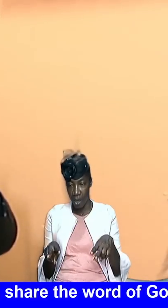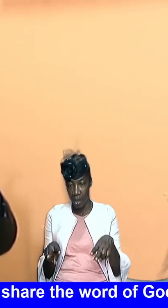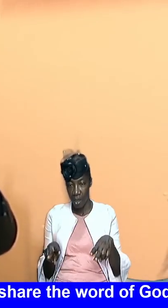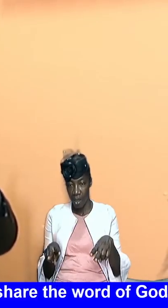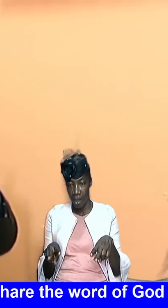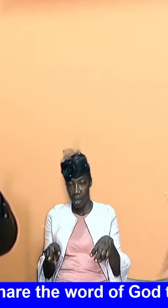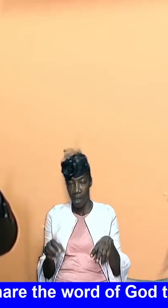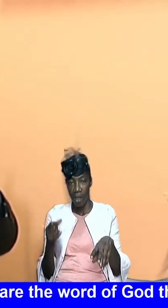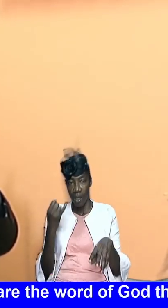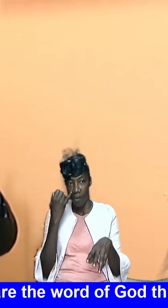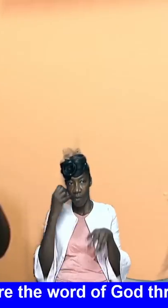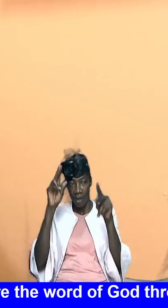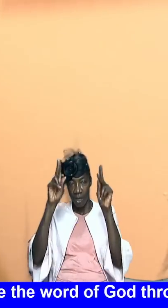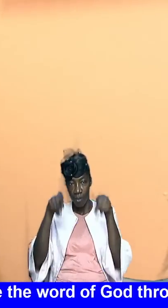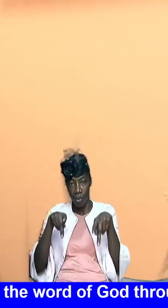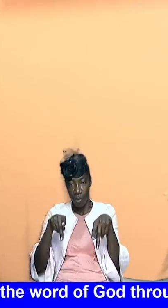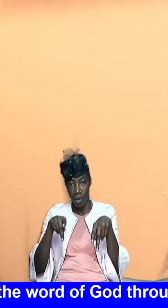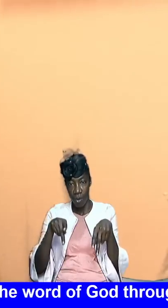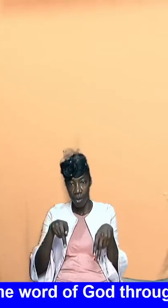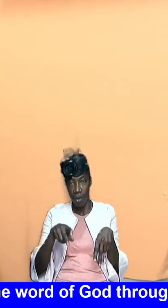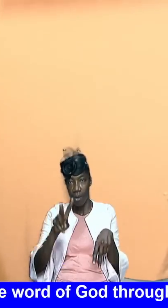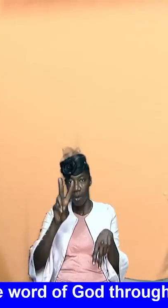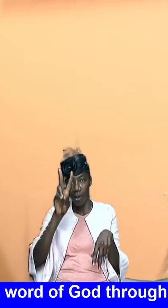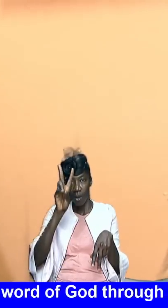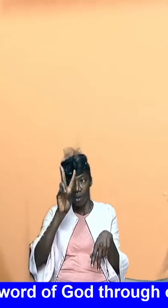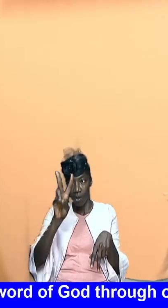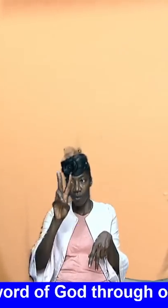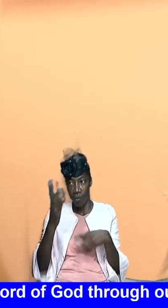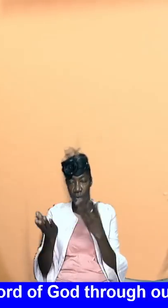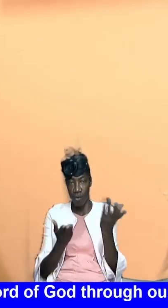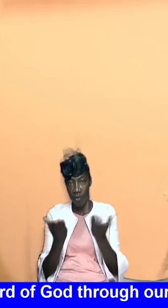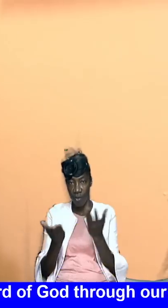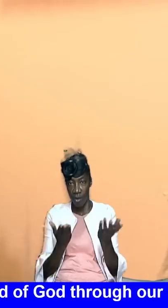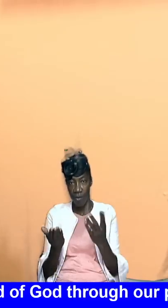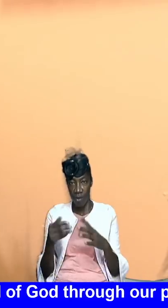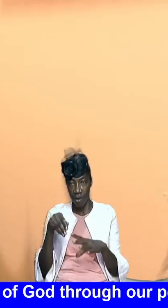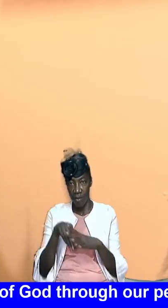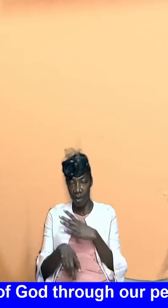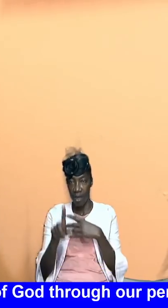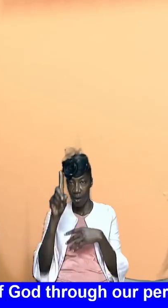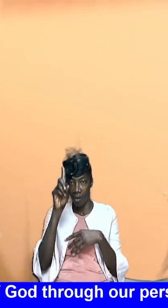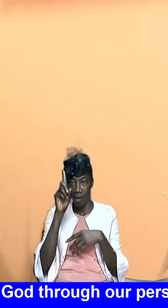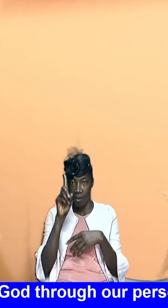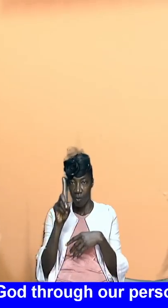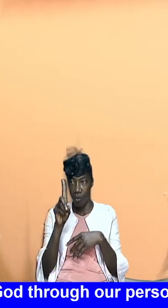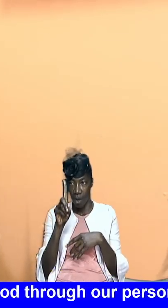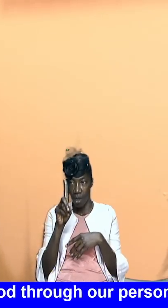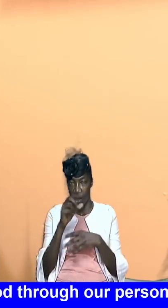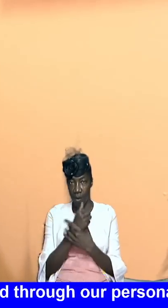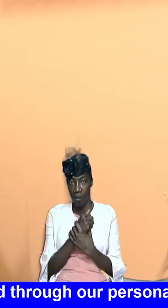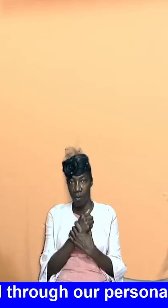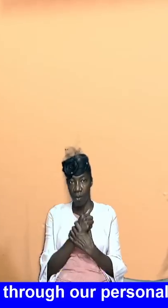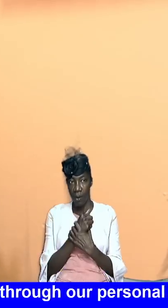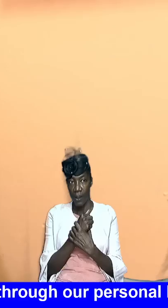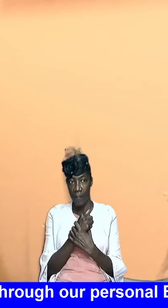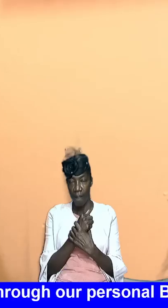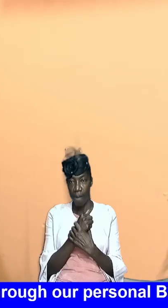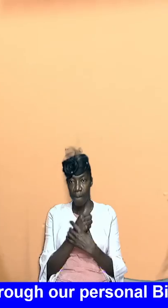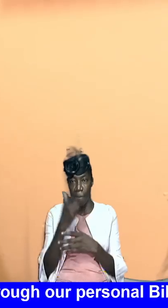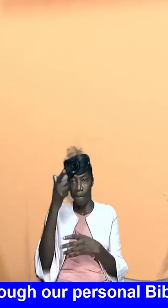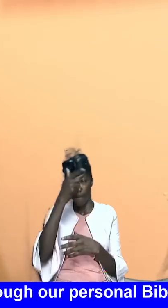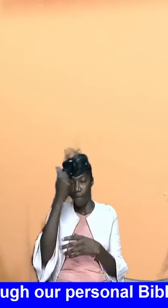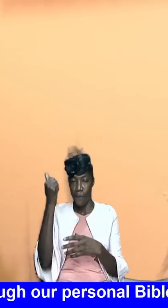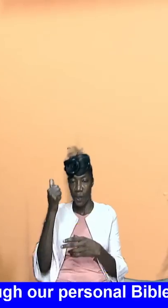both services into one. I know it's going to be difficult because of the